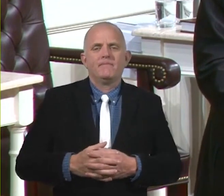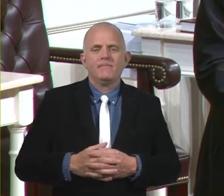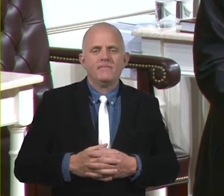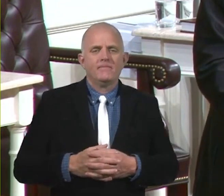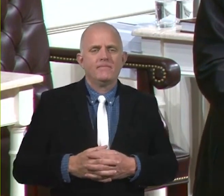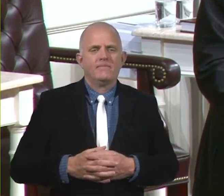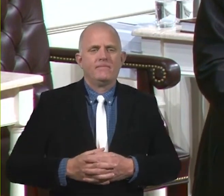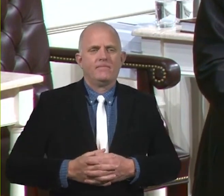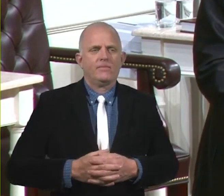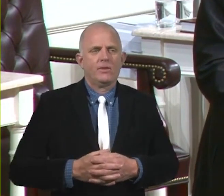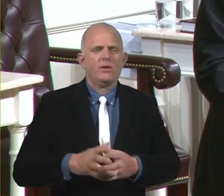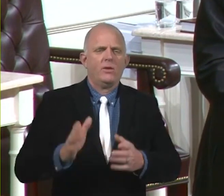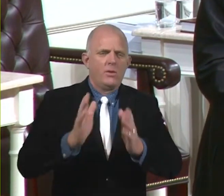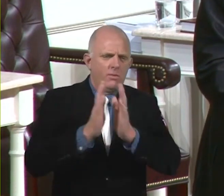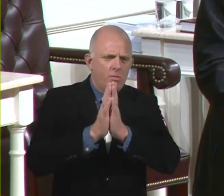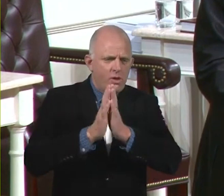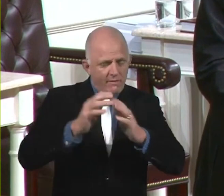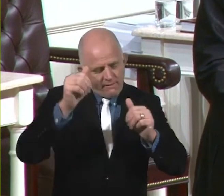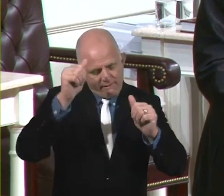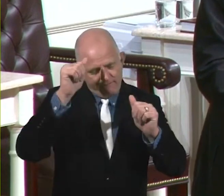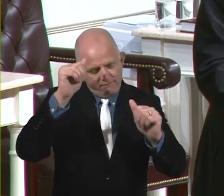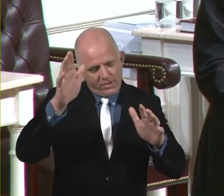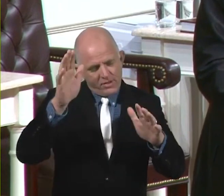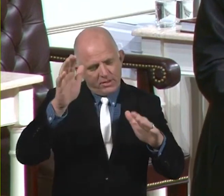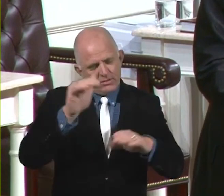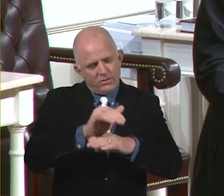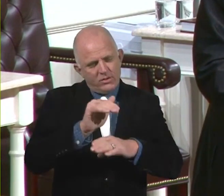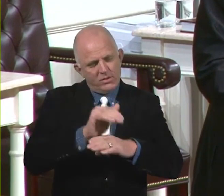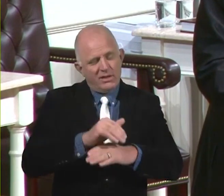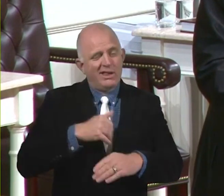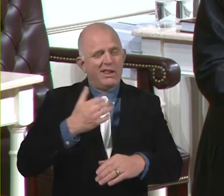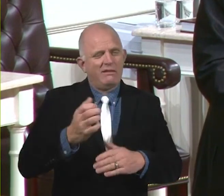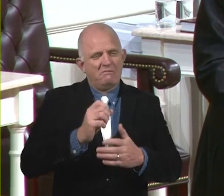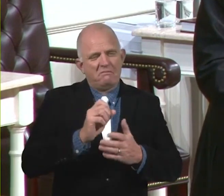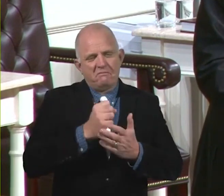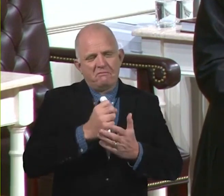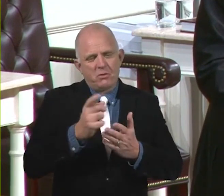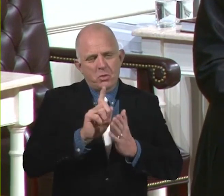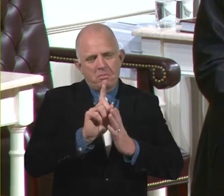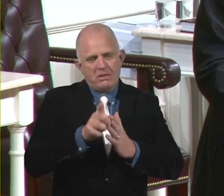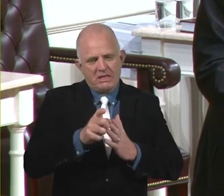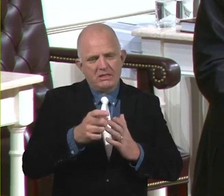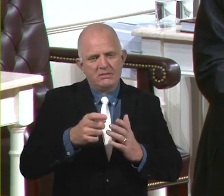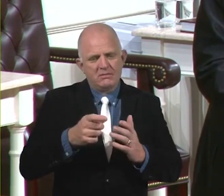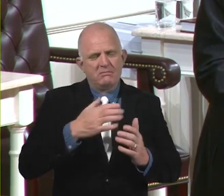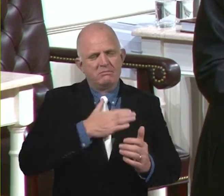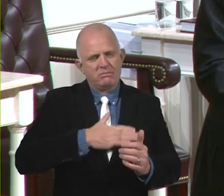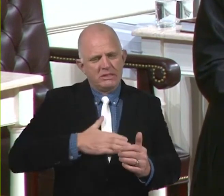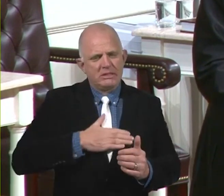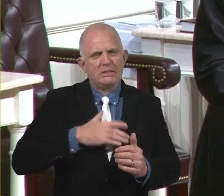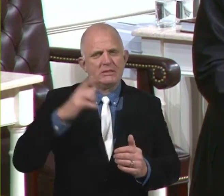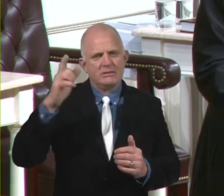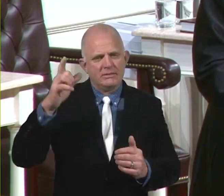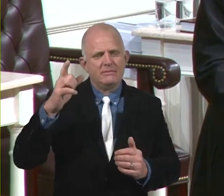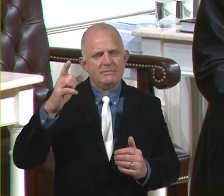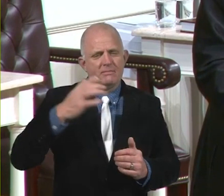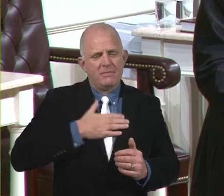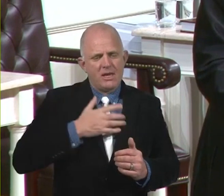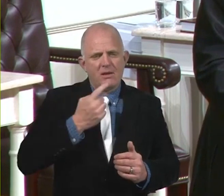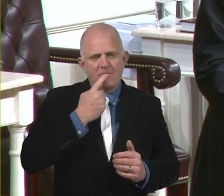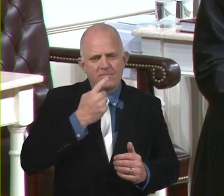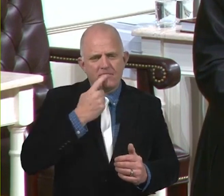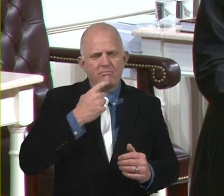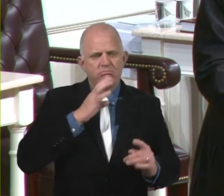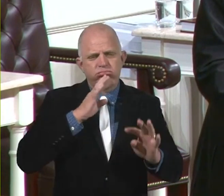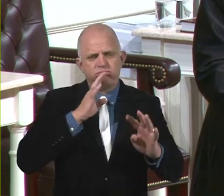Our Father, tonight, in the next few moments, would you take these lips of clay